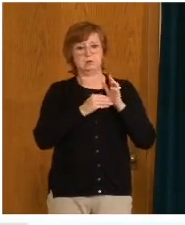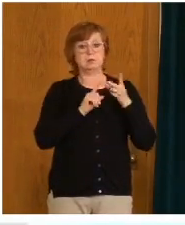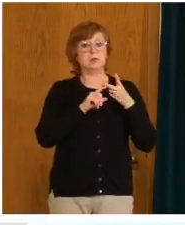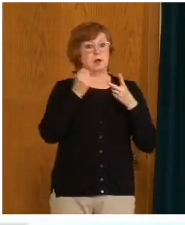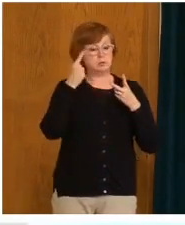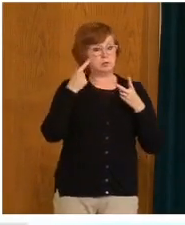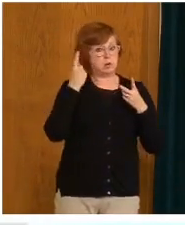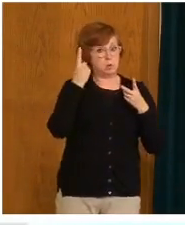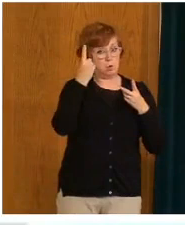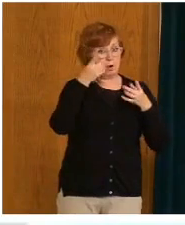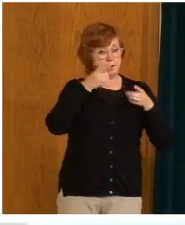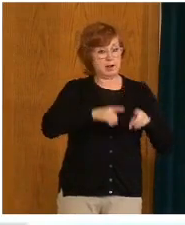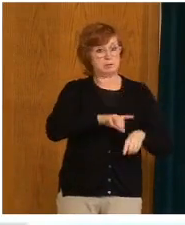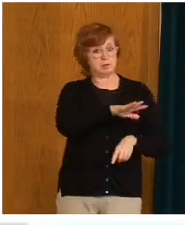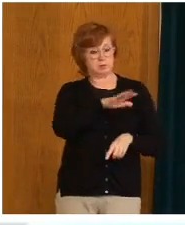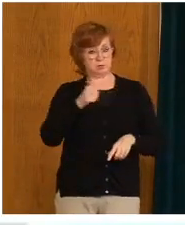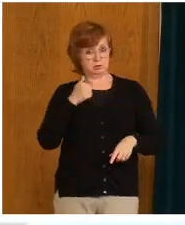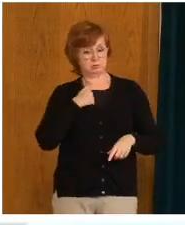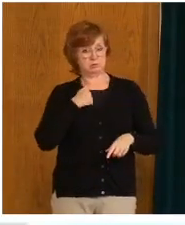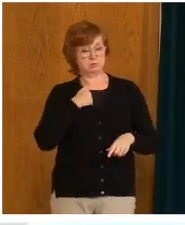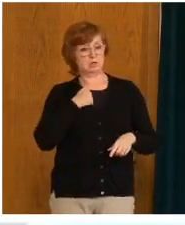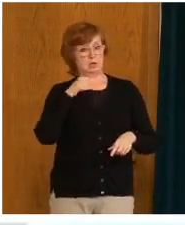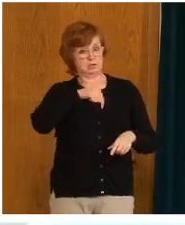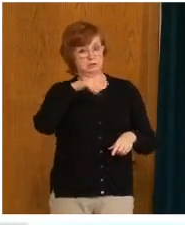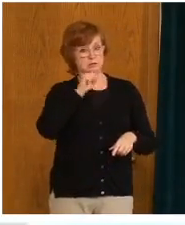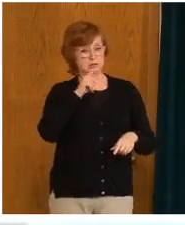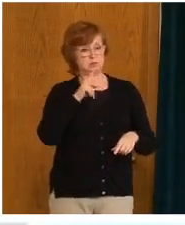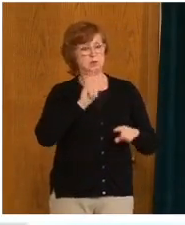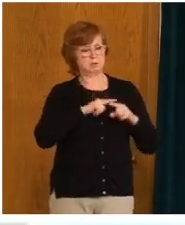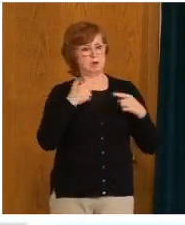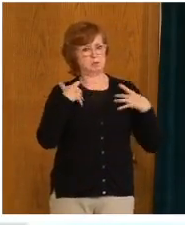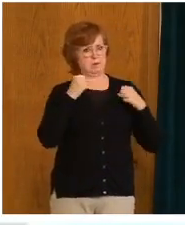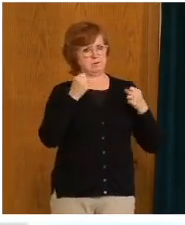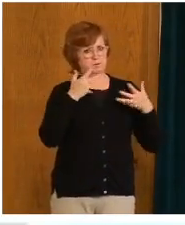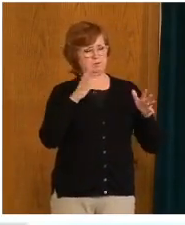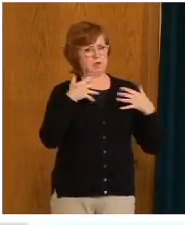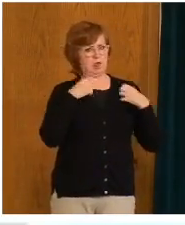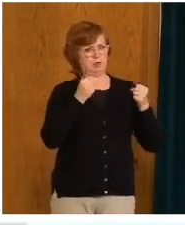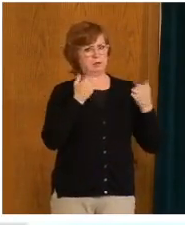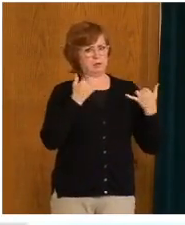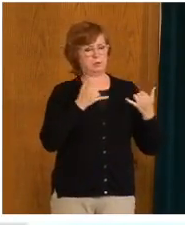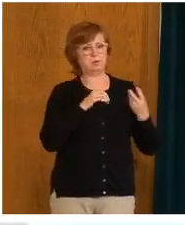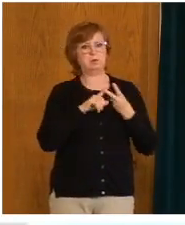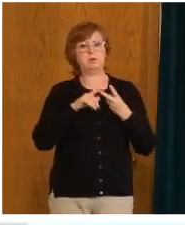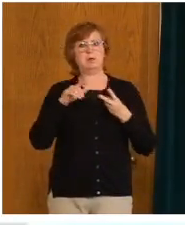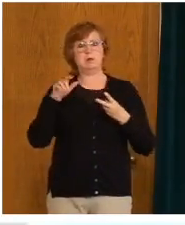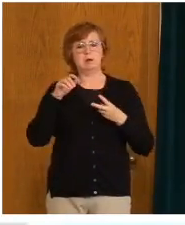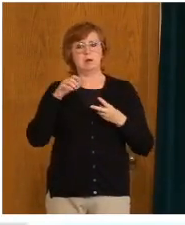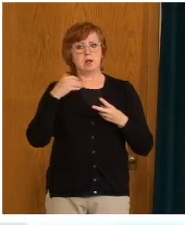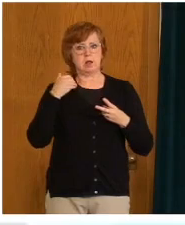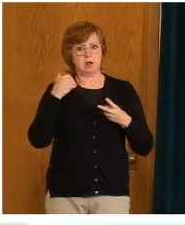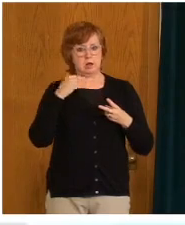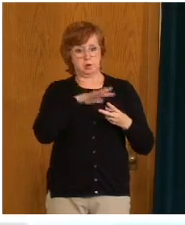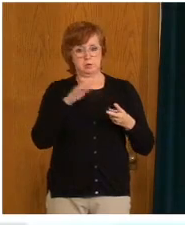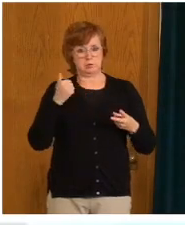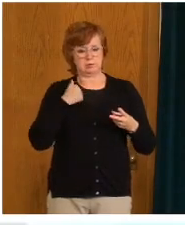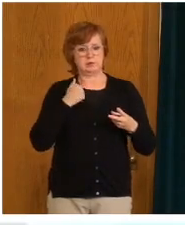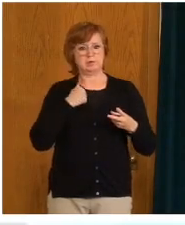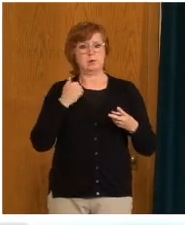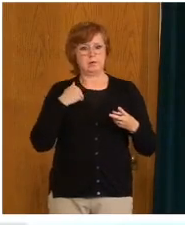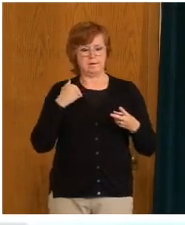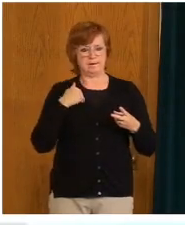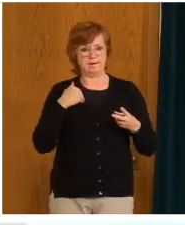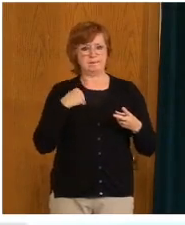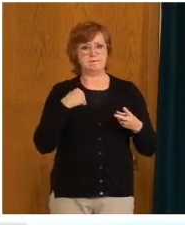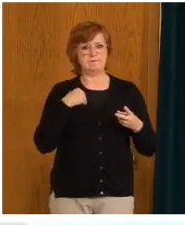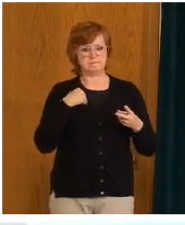recovered, and Canada reported around 24 cases or so. We know that with second doses,